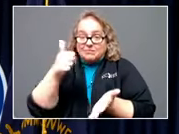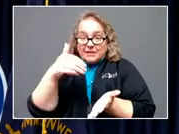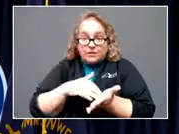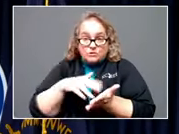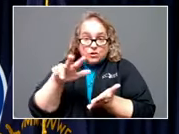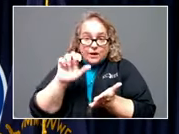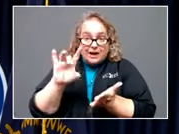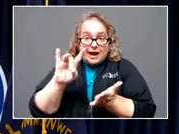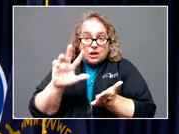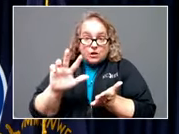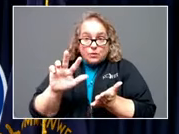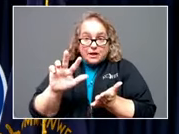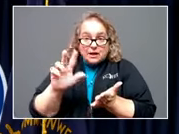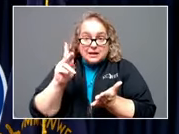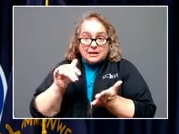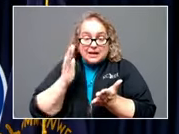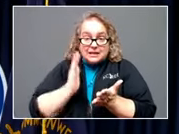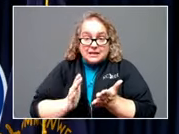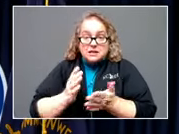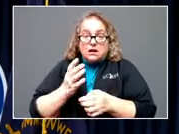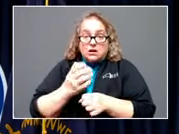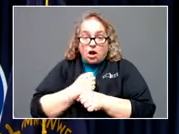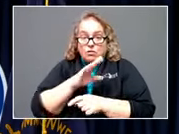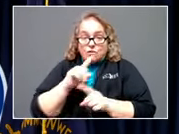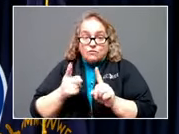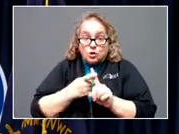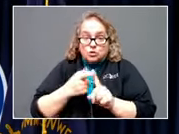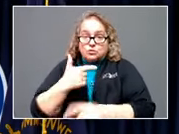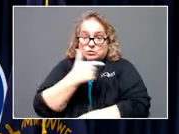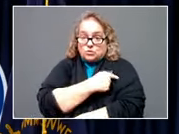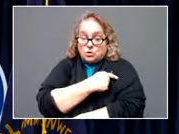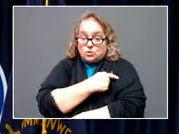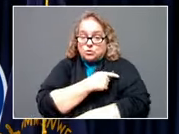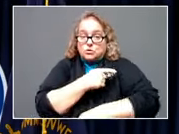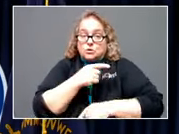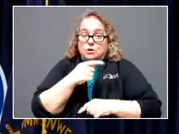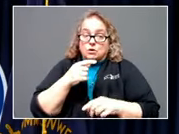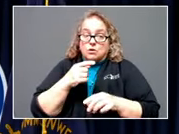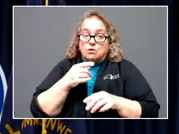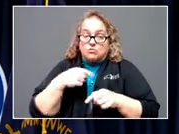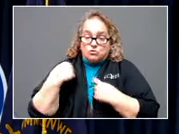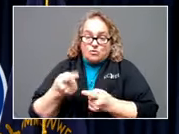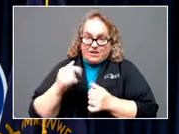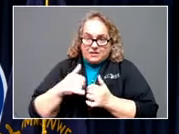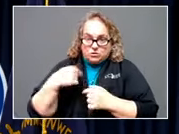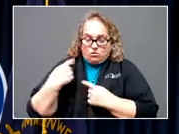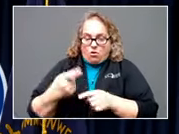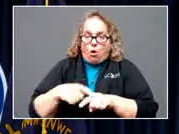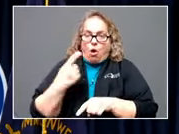10,383 Kentuckians getting their first dose over this long weekend.